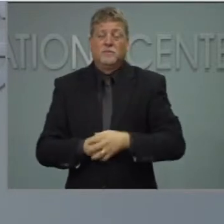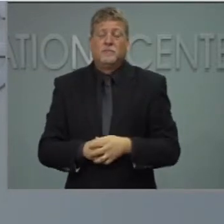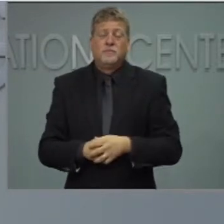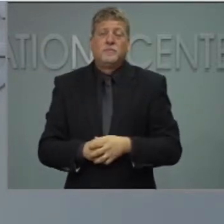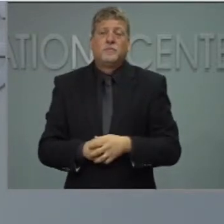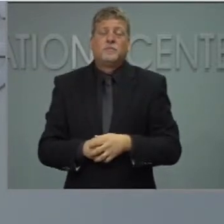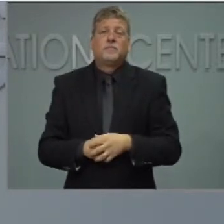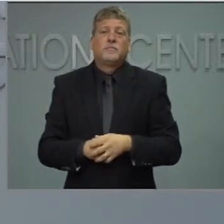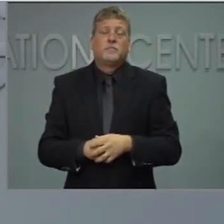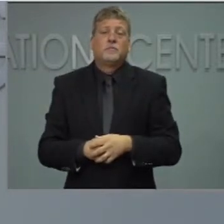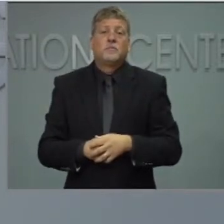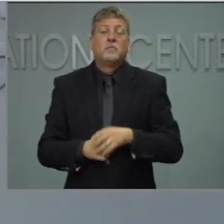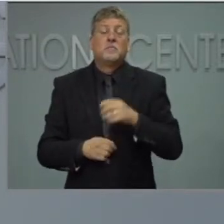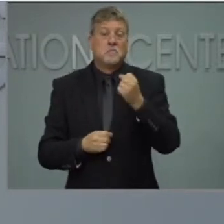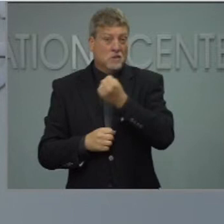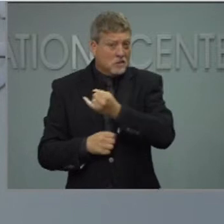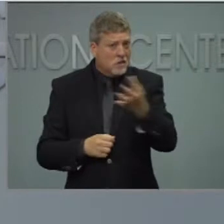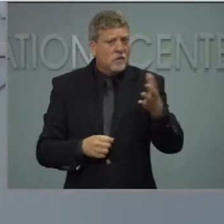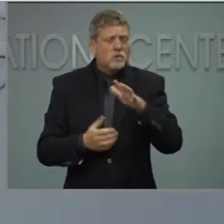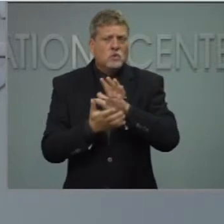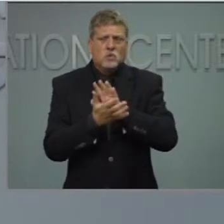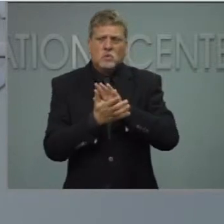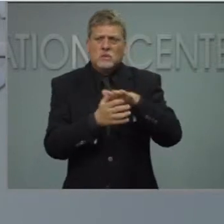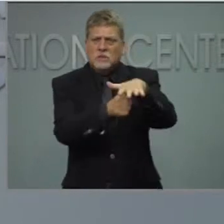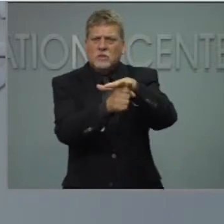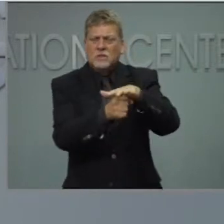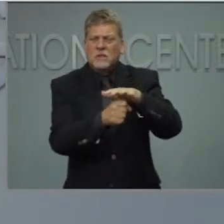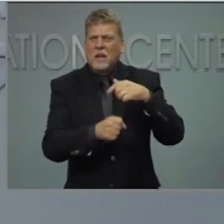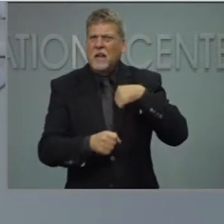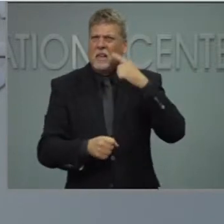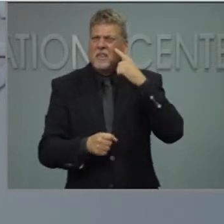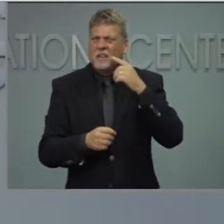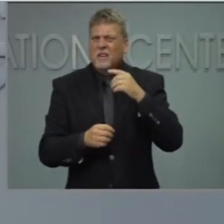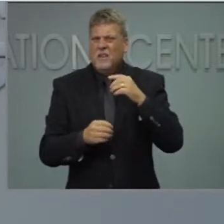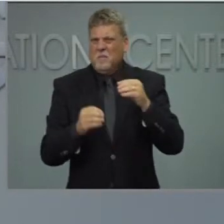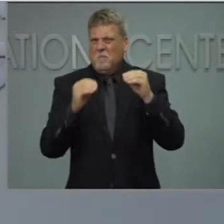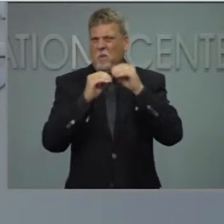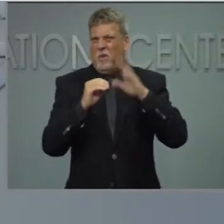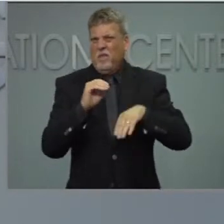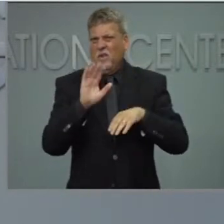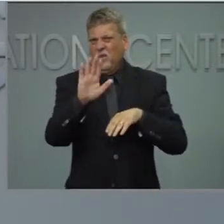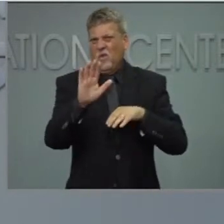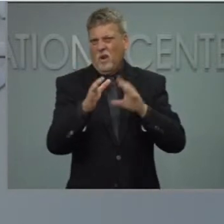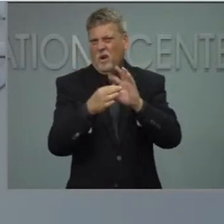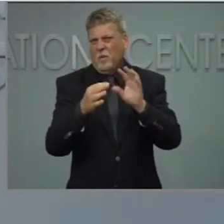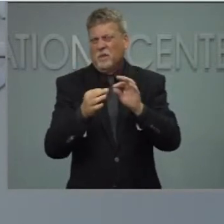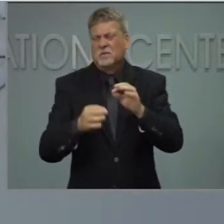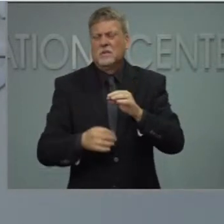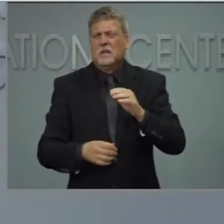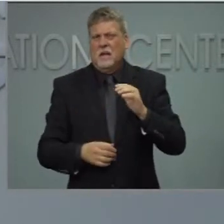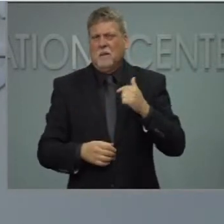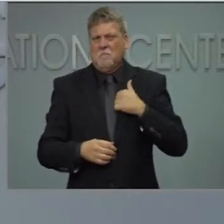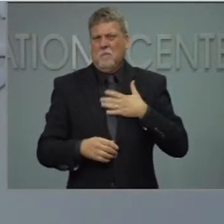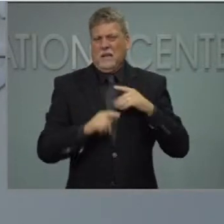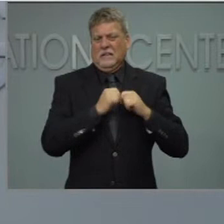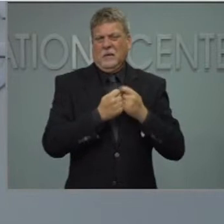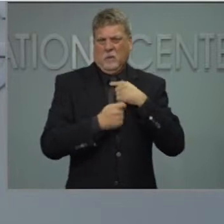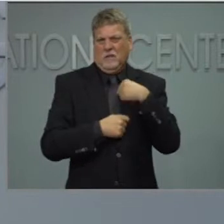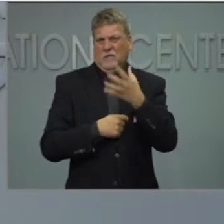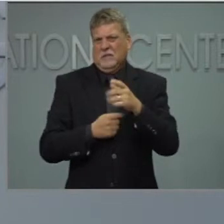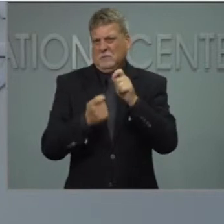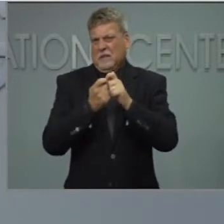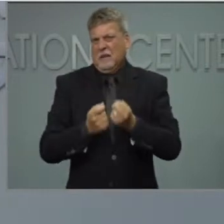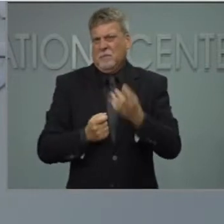been a number of school districts. I do believe that the number is higher than what you mentioned, and our team can get you the exact number. But we hope more